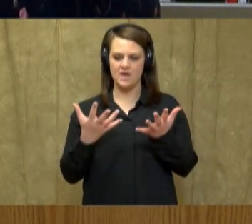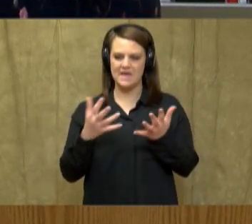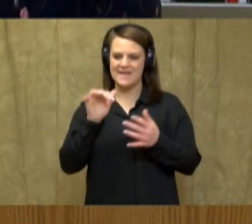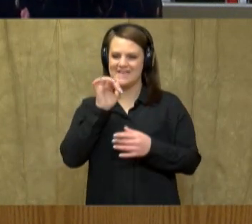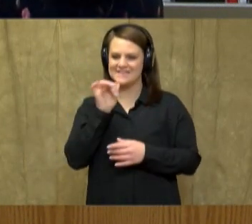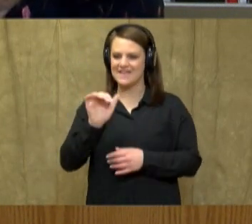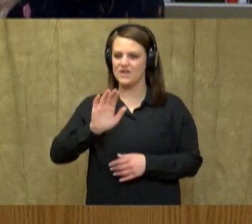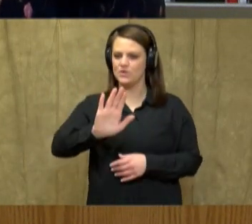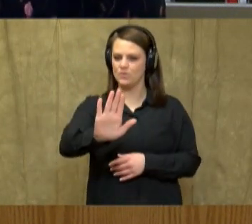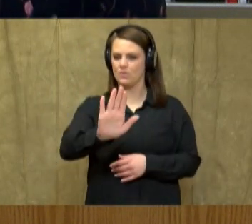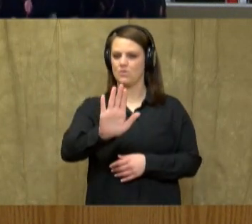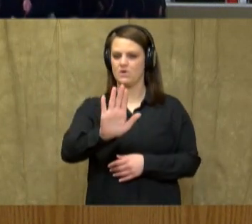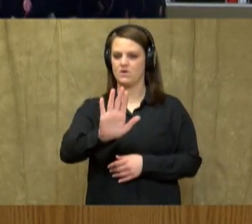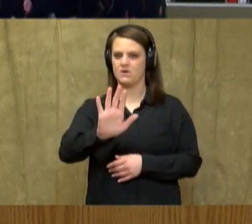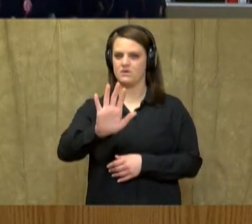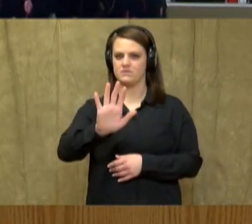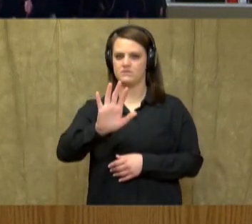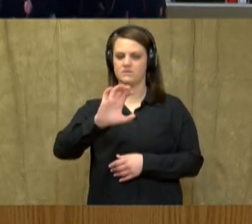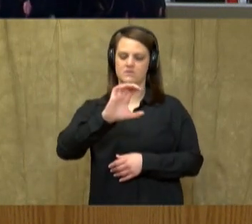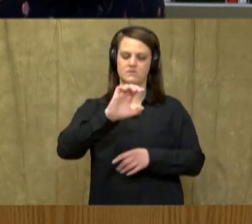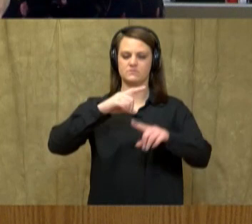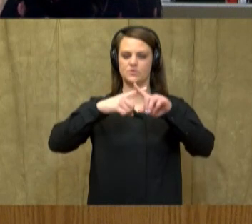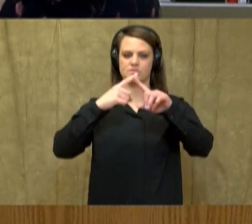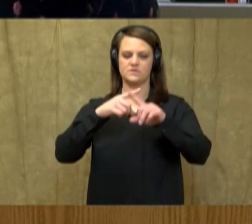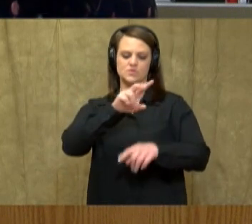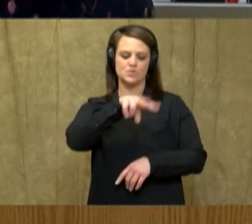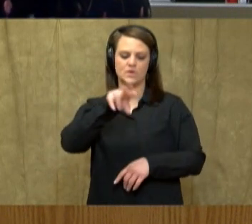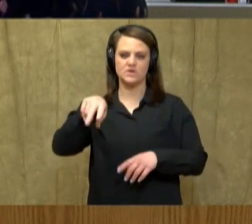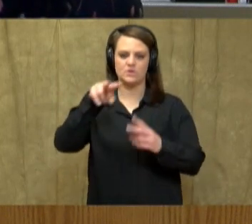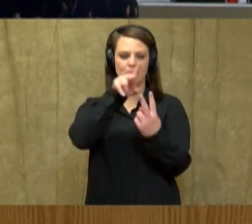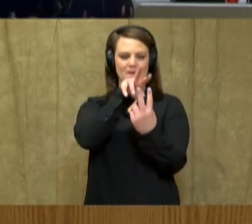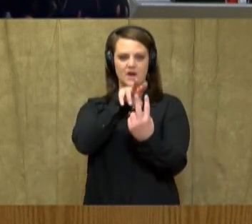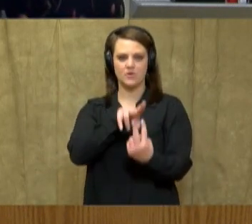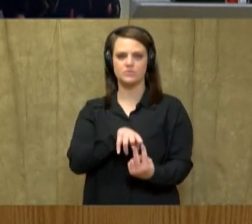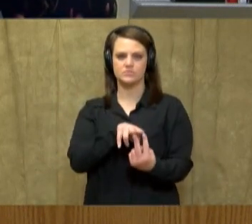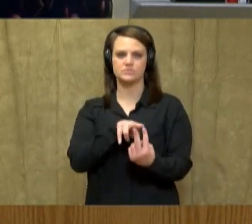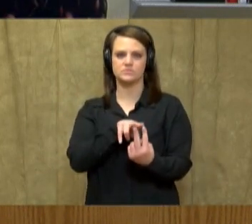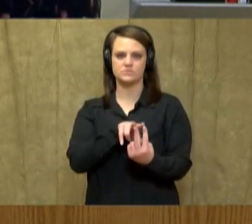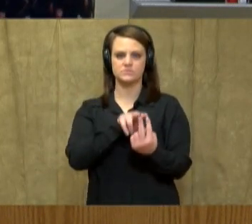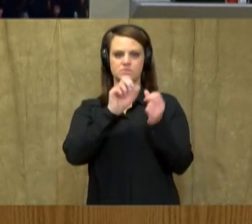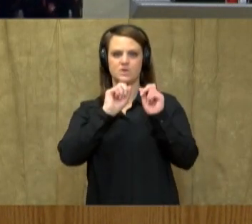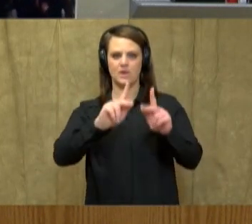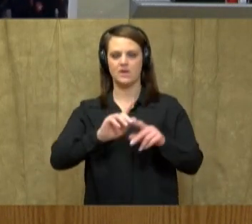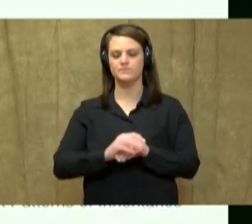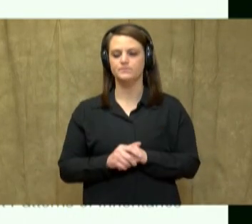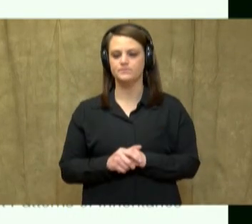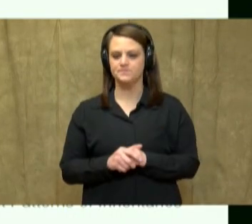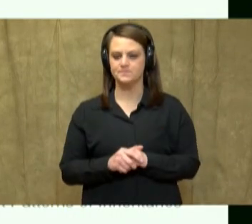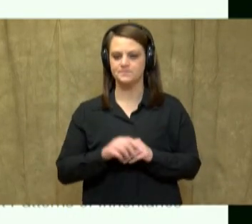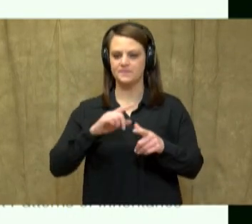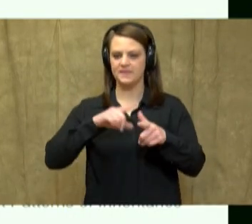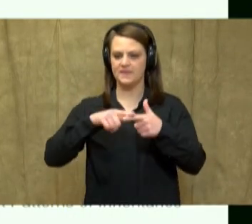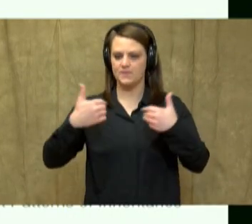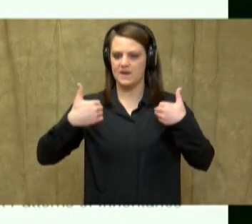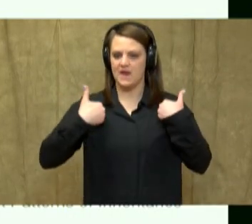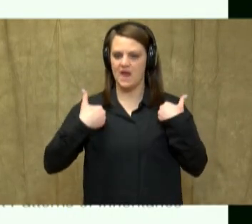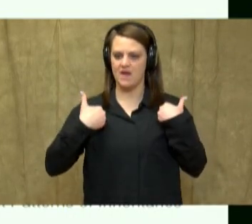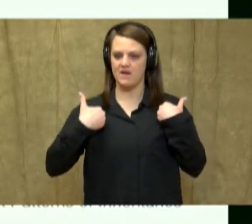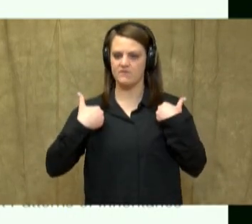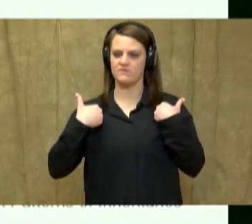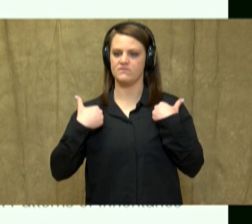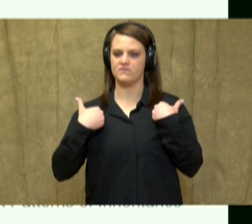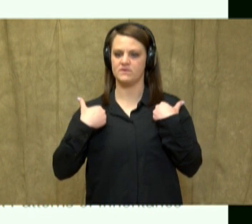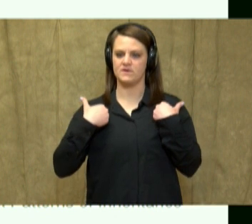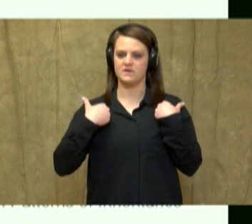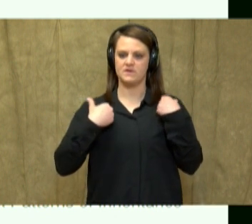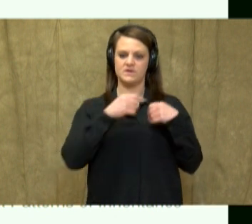sex chromosomes. So we got 22 pairs of those, like chromosome 1, 2, 3, 4, and so on. And then we have our 1 pair of sex